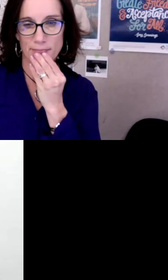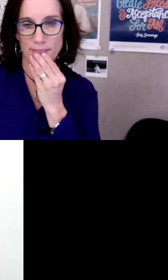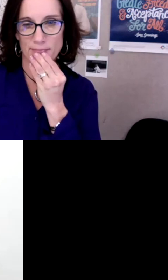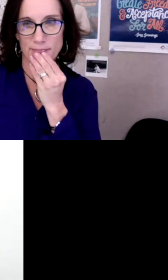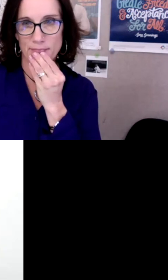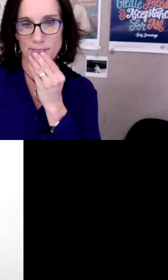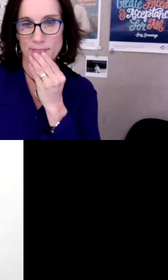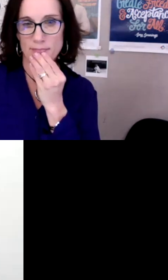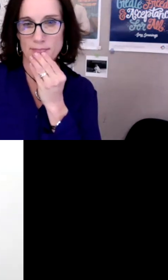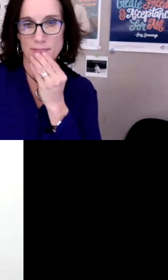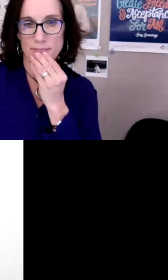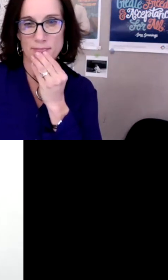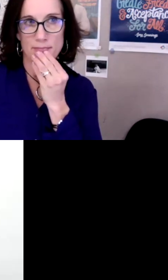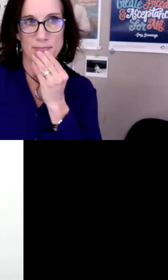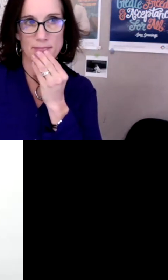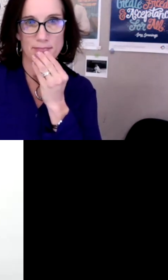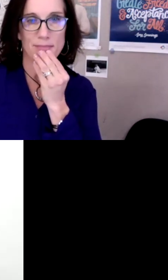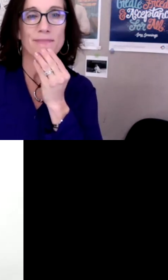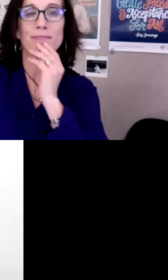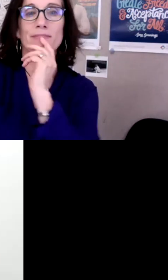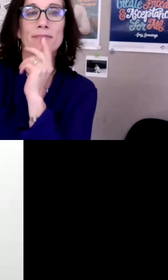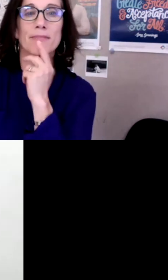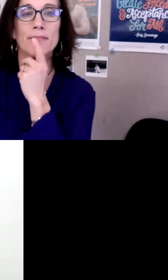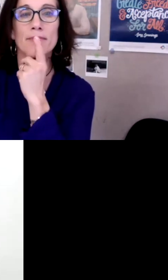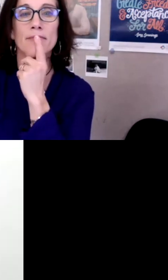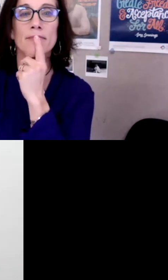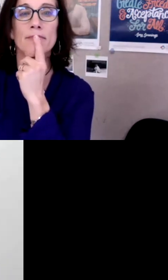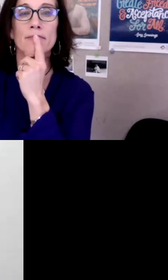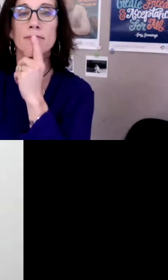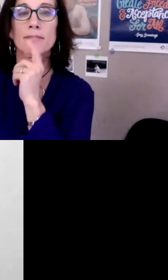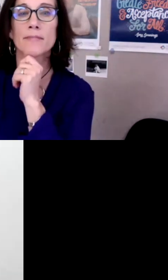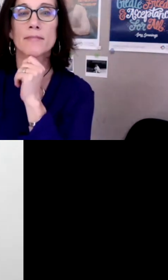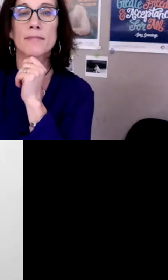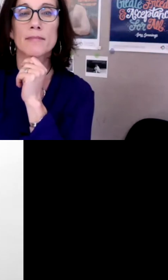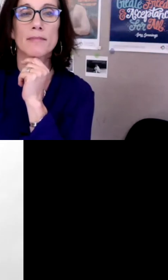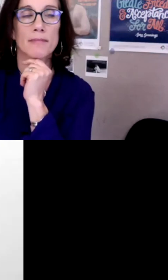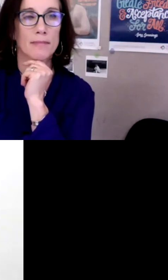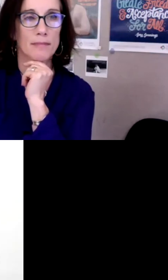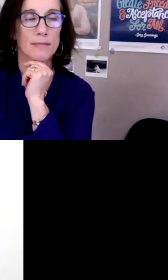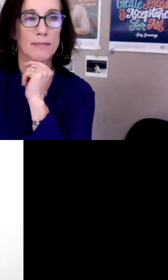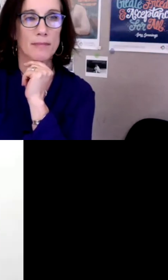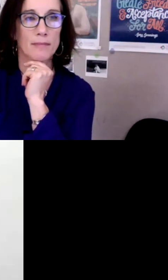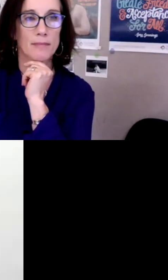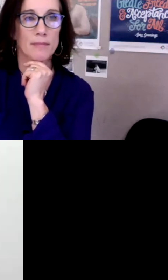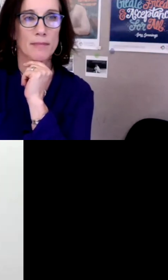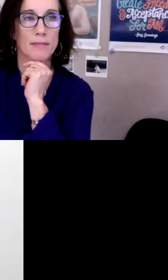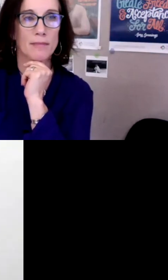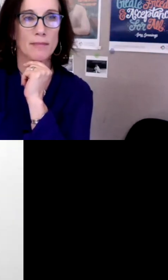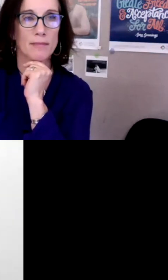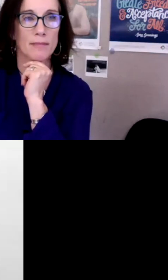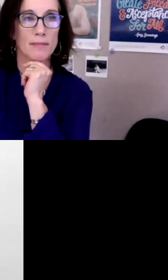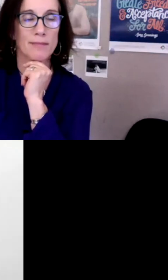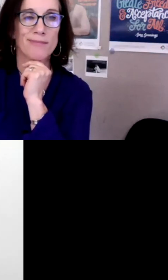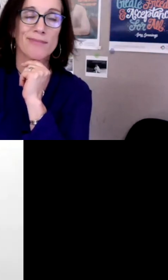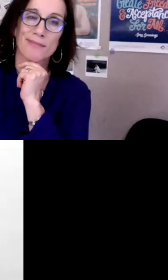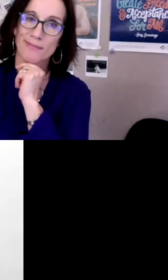with the IEPs. So I think I'm glad that we decided to do this webinar, and thank